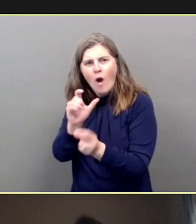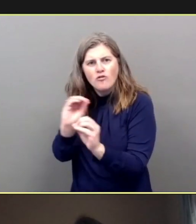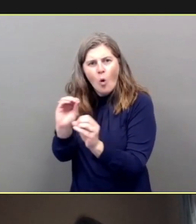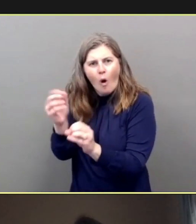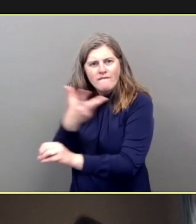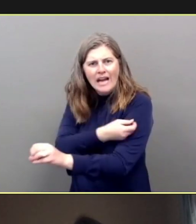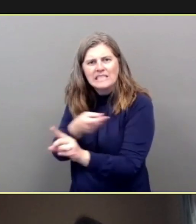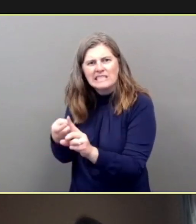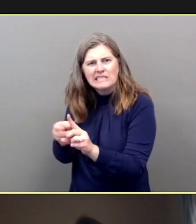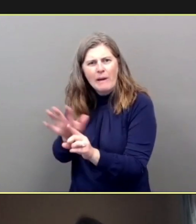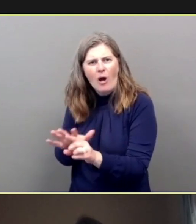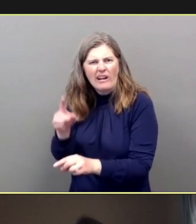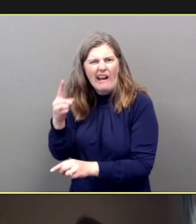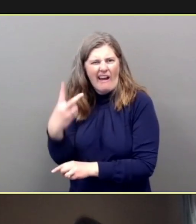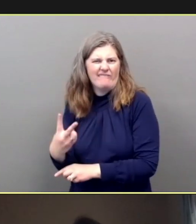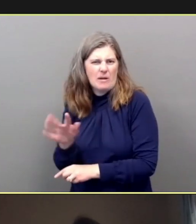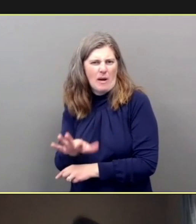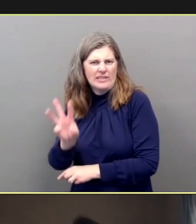is about half.